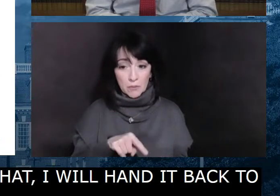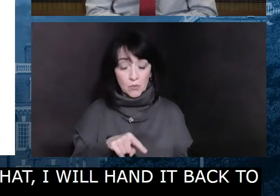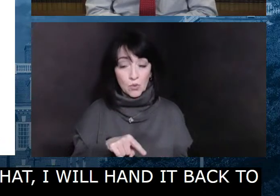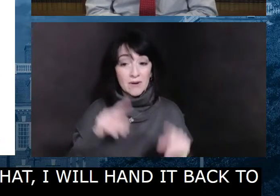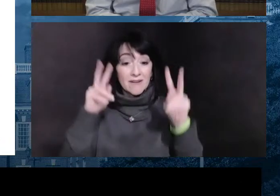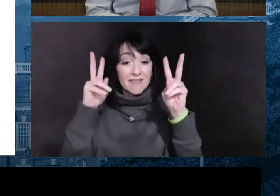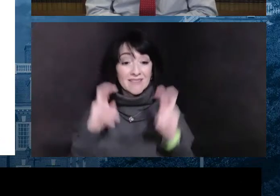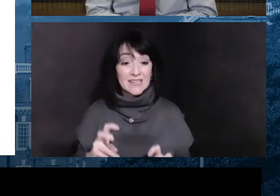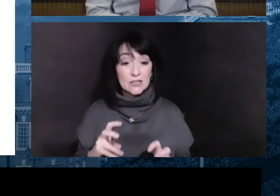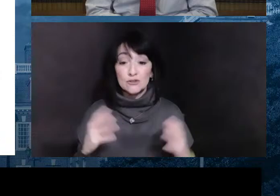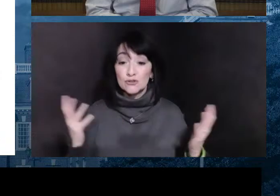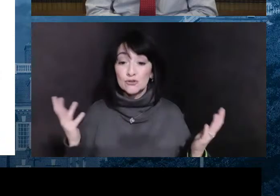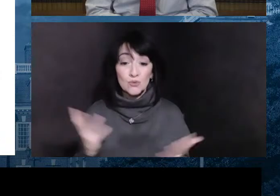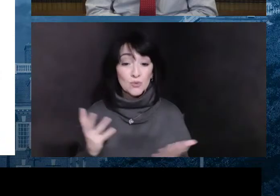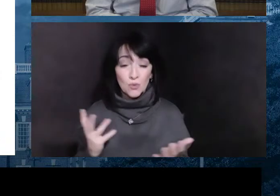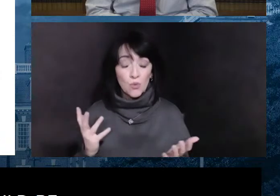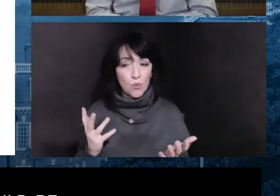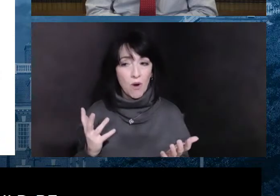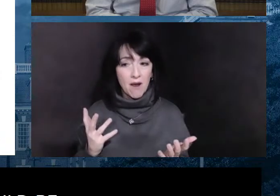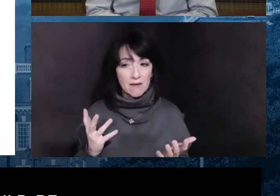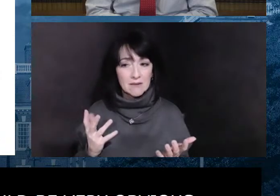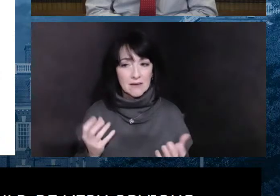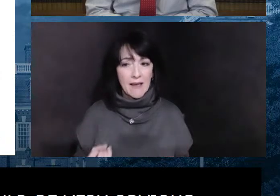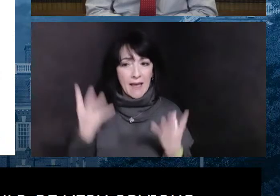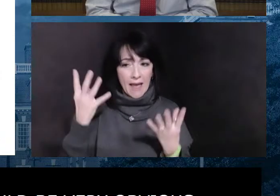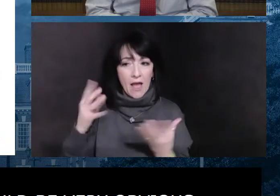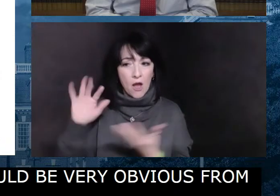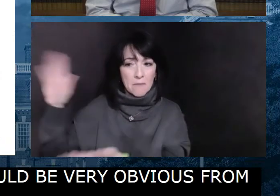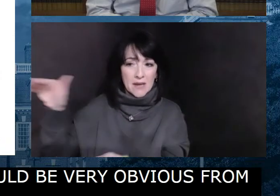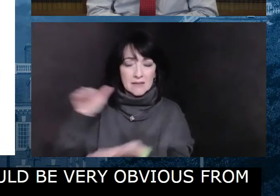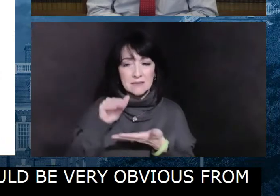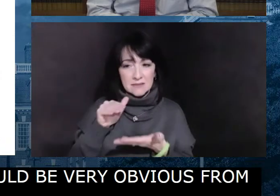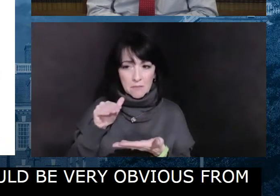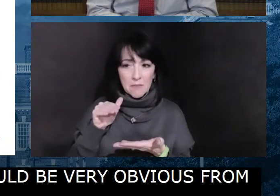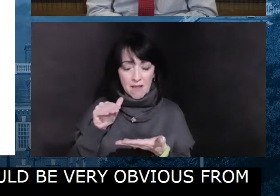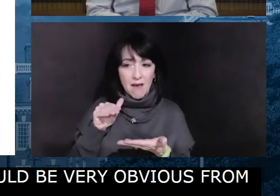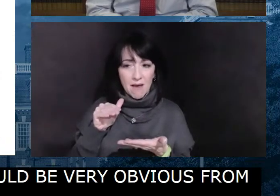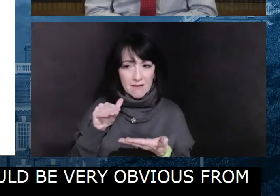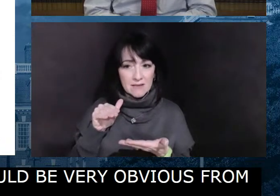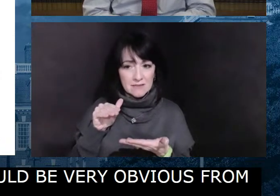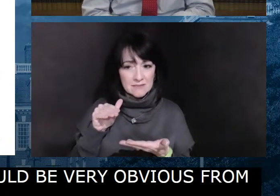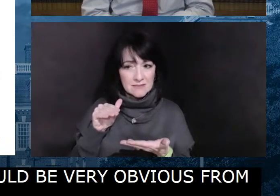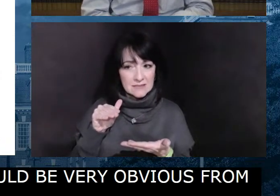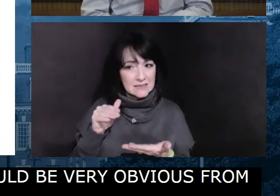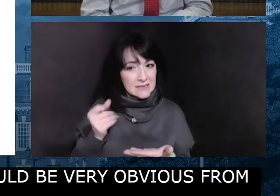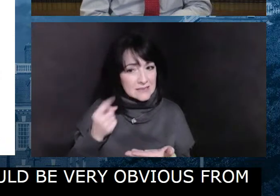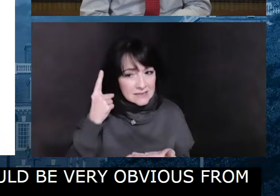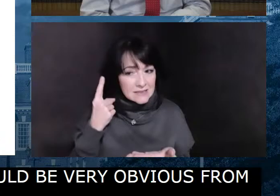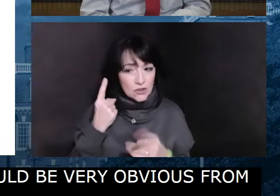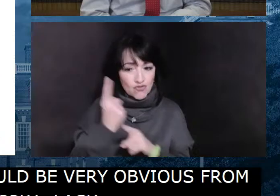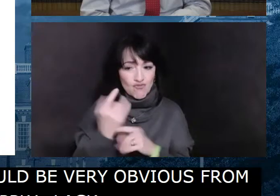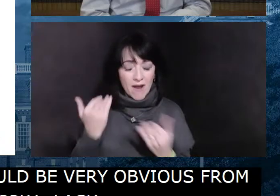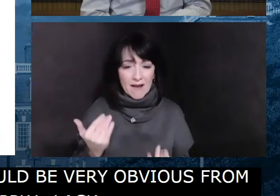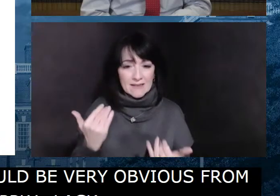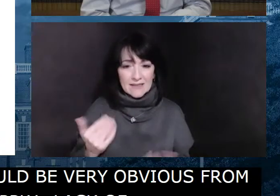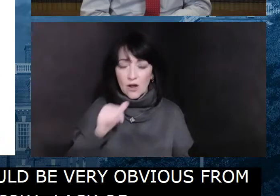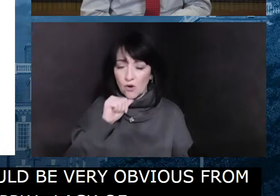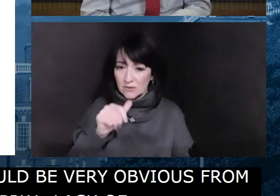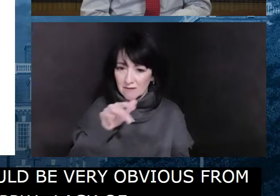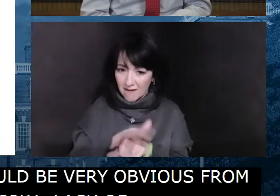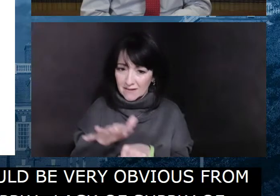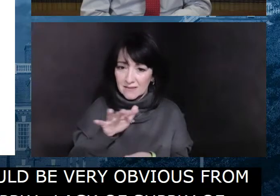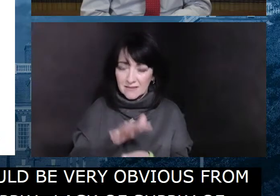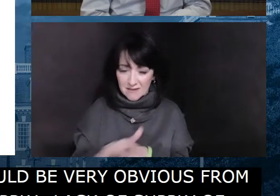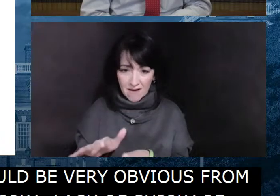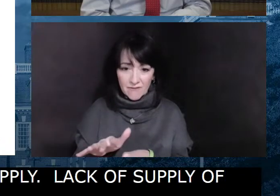supply. Lack of supply of life-saving vaccines that we need to make sure that